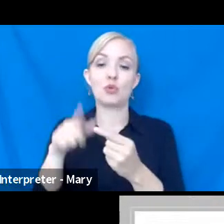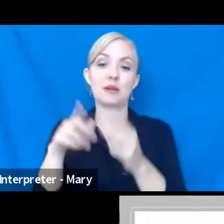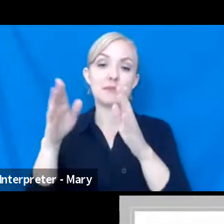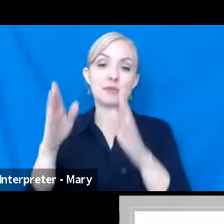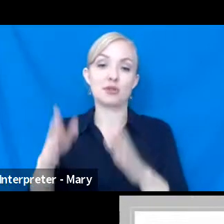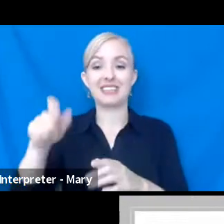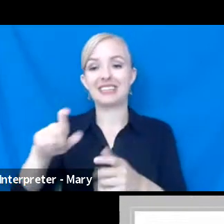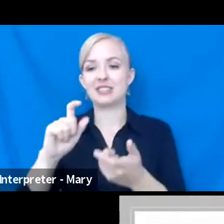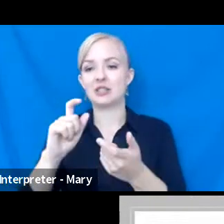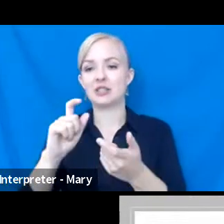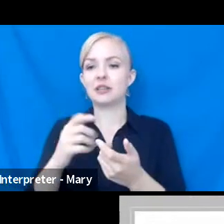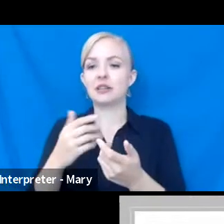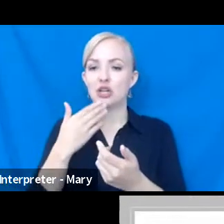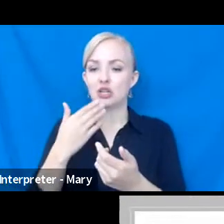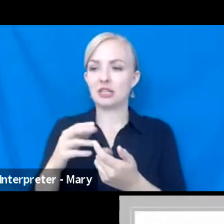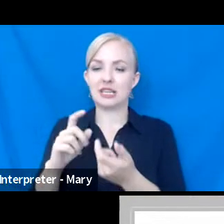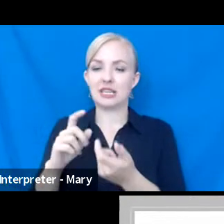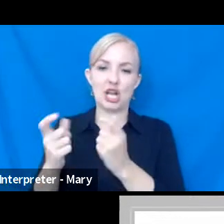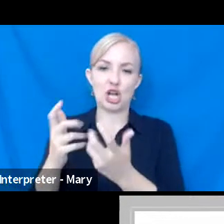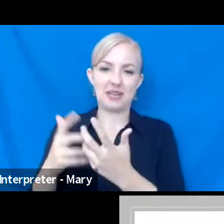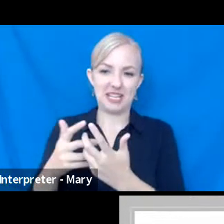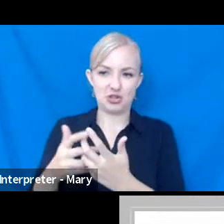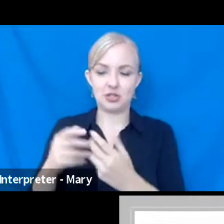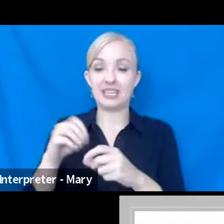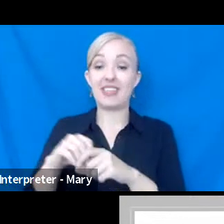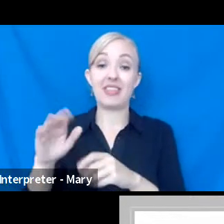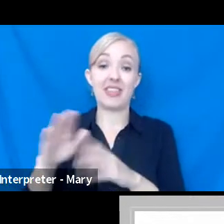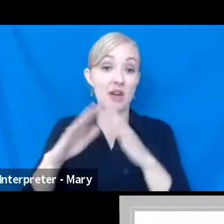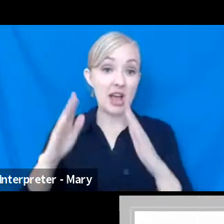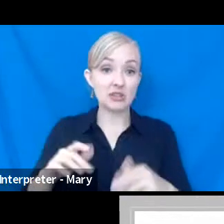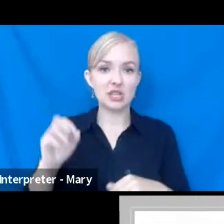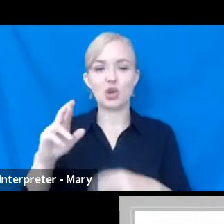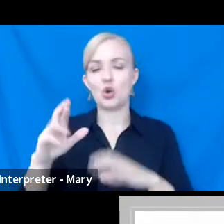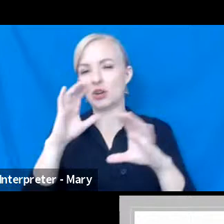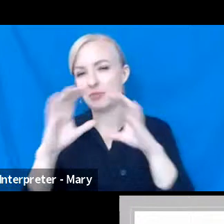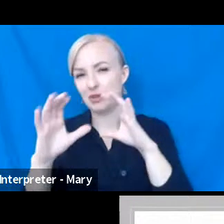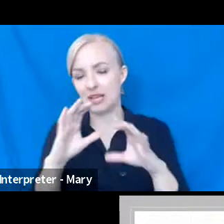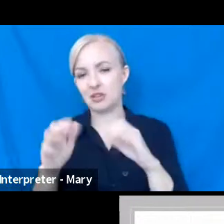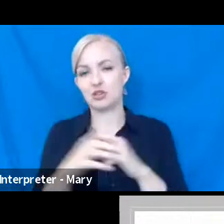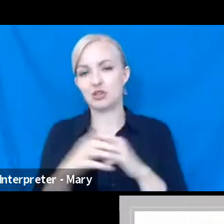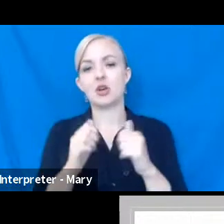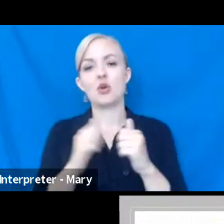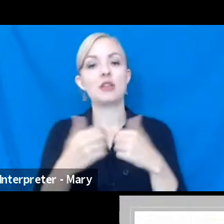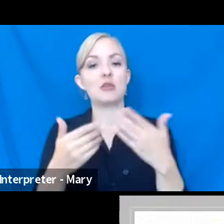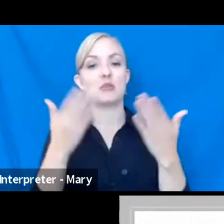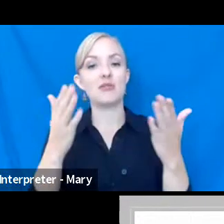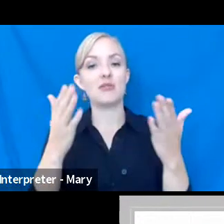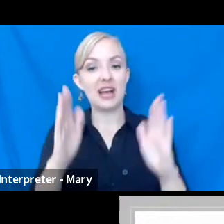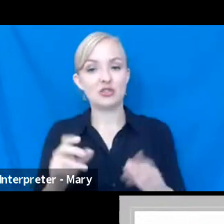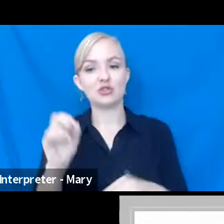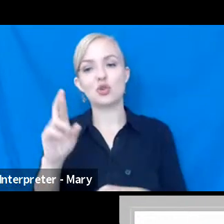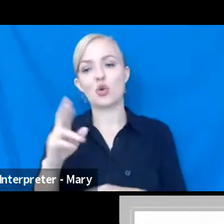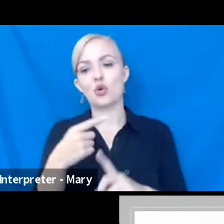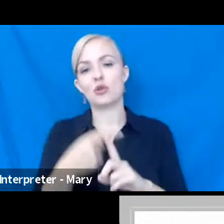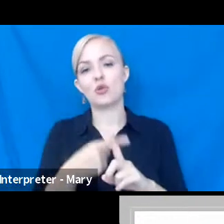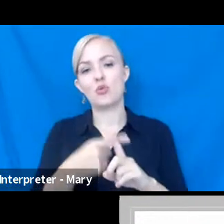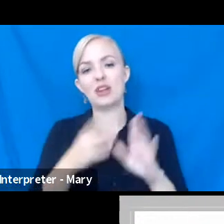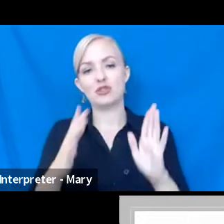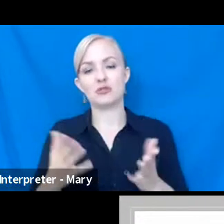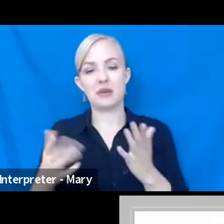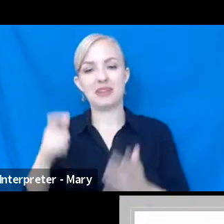reasonable accommodation in their housing or communication with providers or tenants that may need that